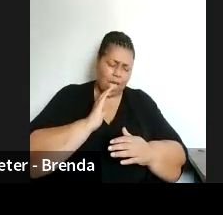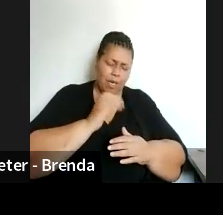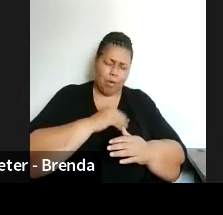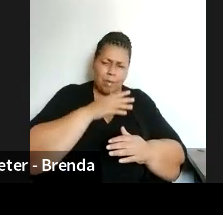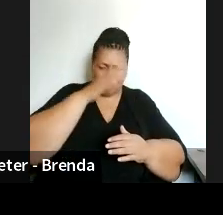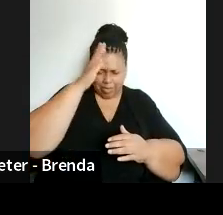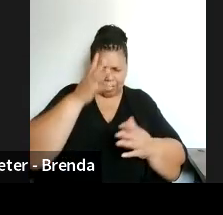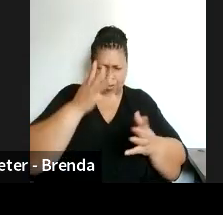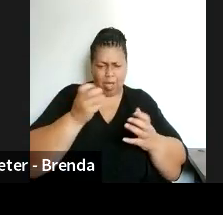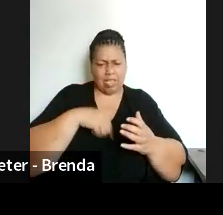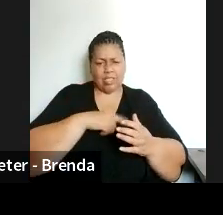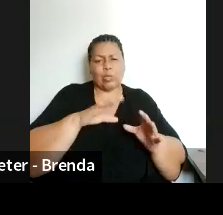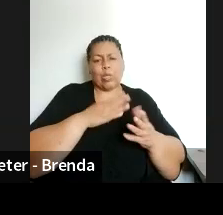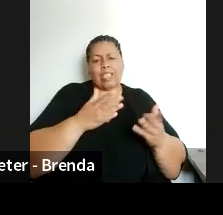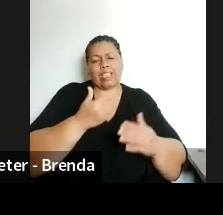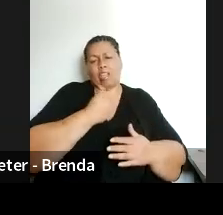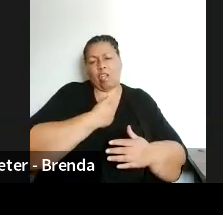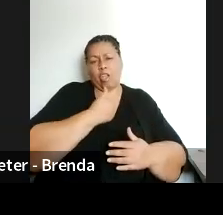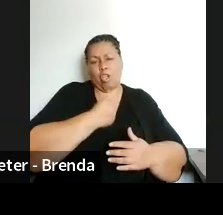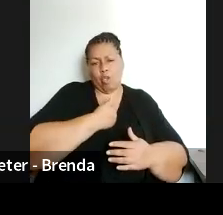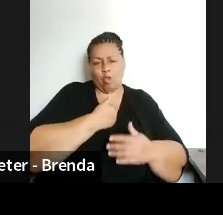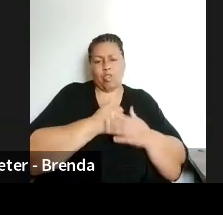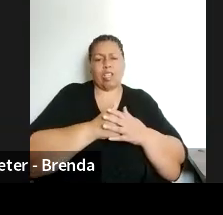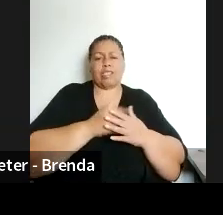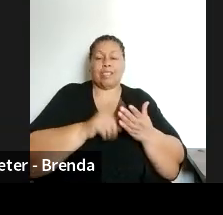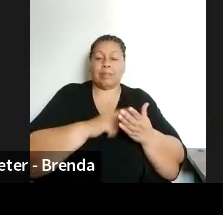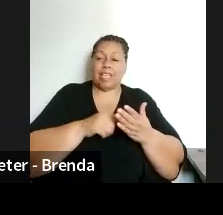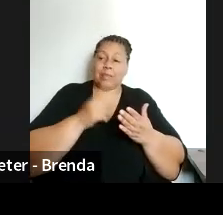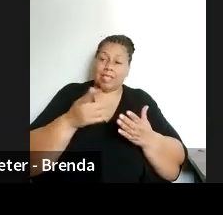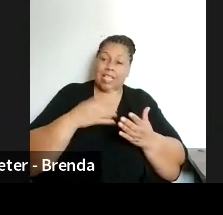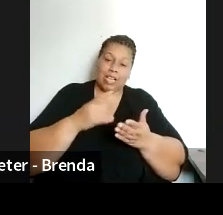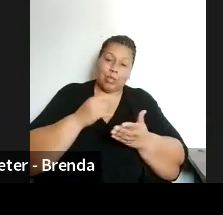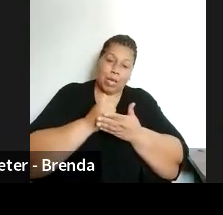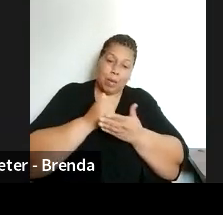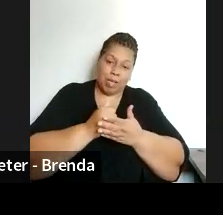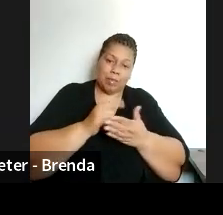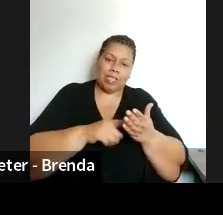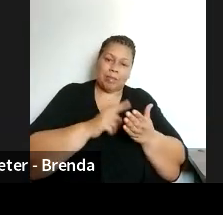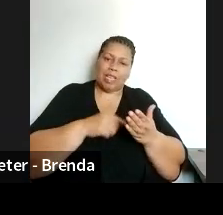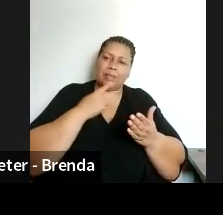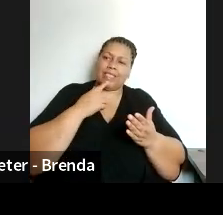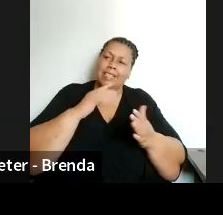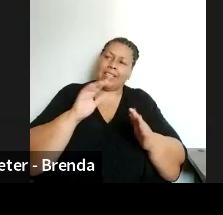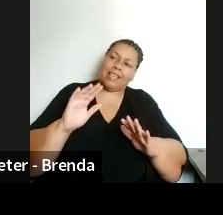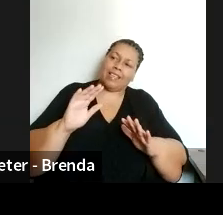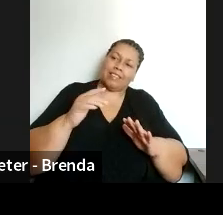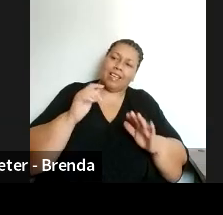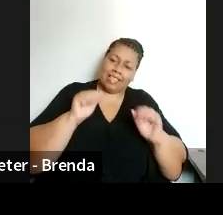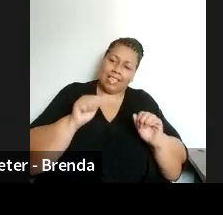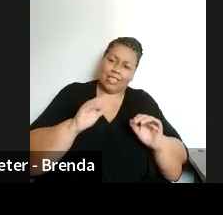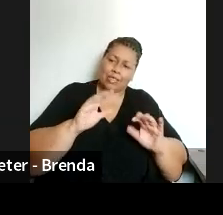our own, and sometimes they like to help us. And sometimes I'll say, hey, I could do this on our own.